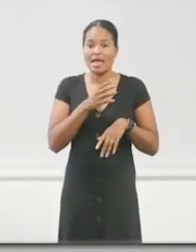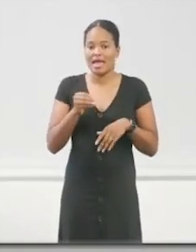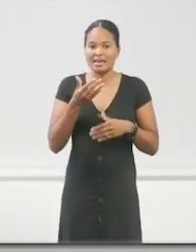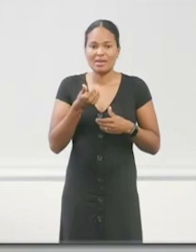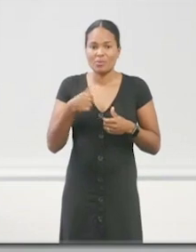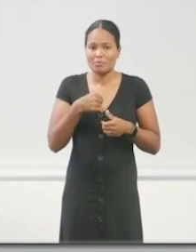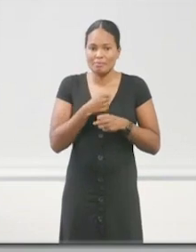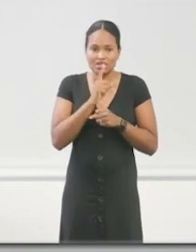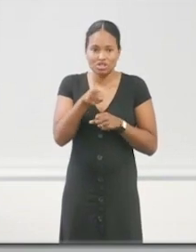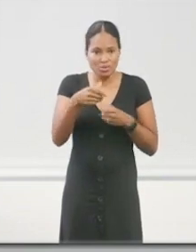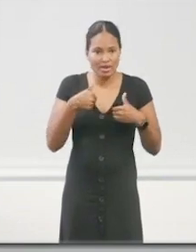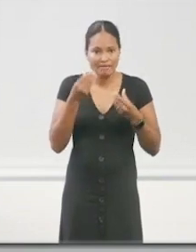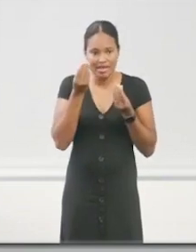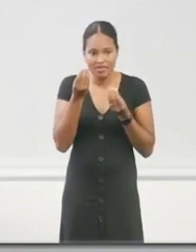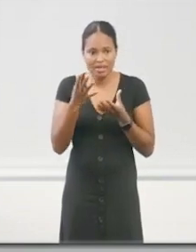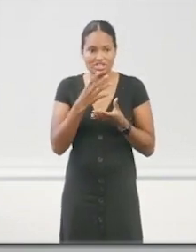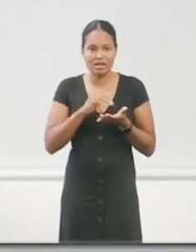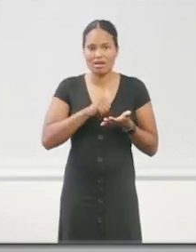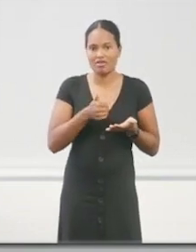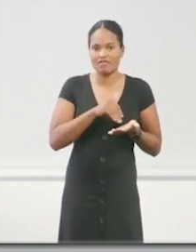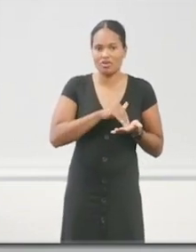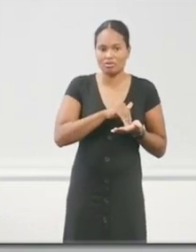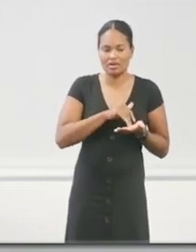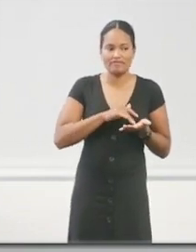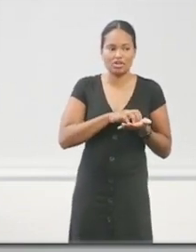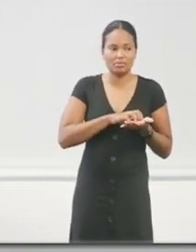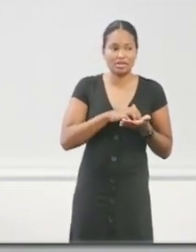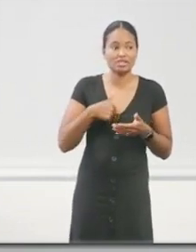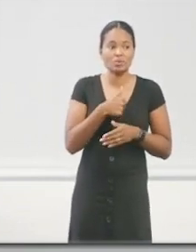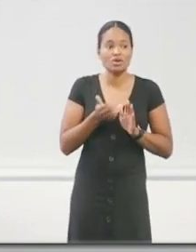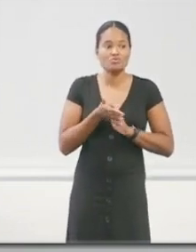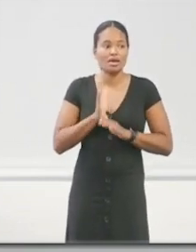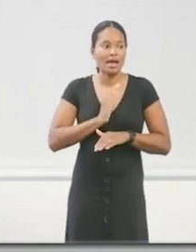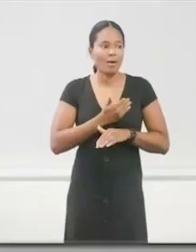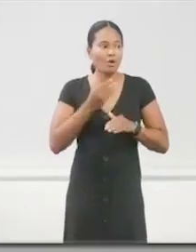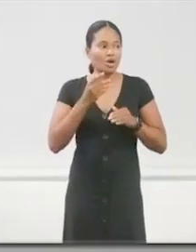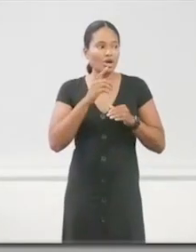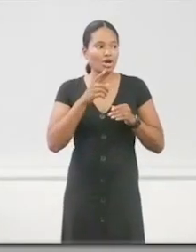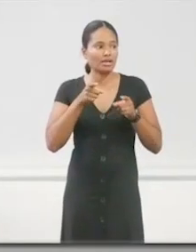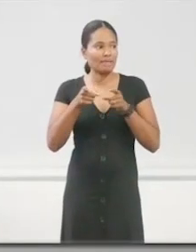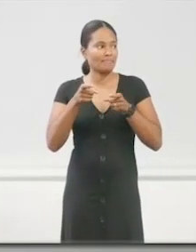that are potentially out there. We also run our cyber command center out of the ACTIC. Who else is here from the ACTIC?